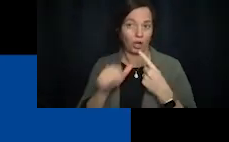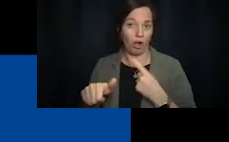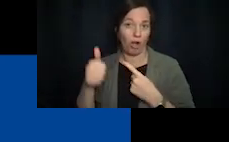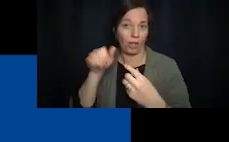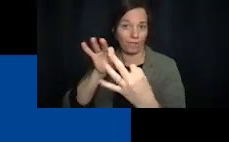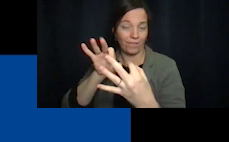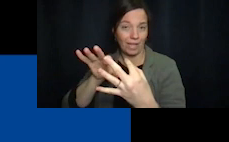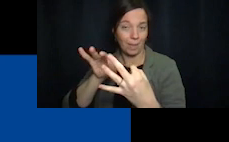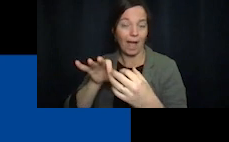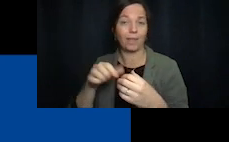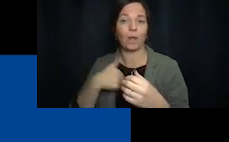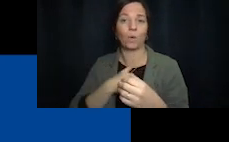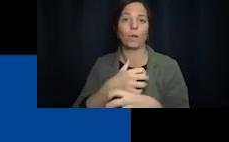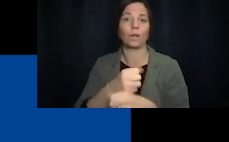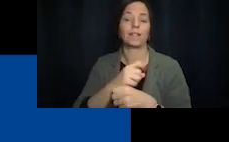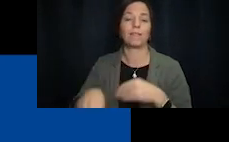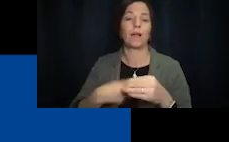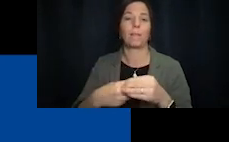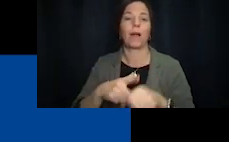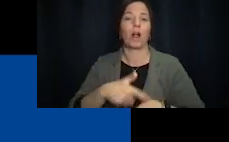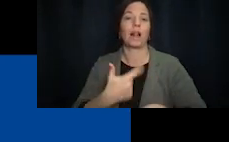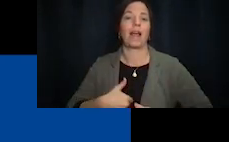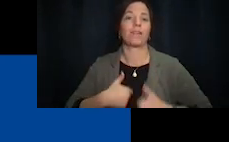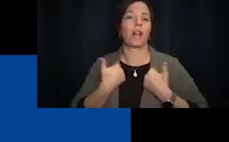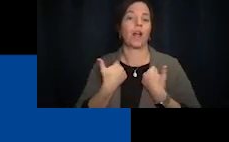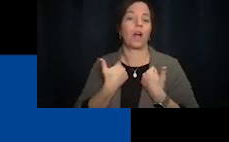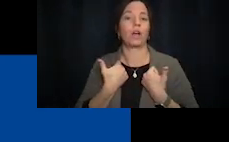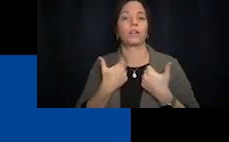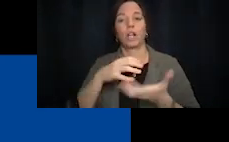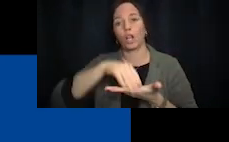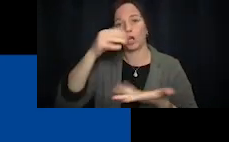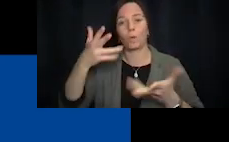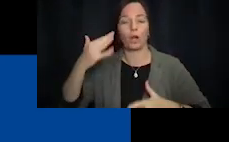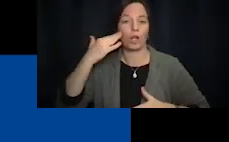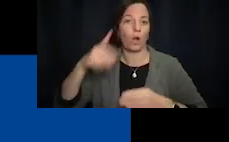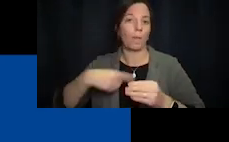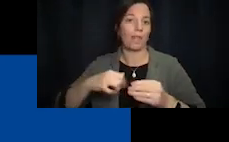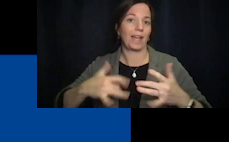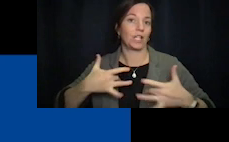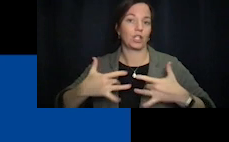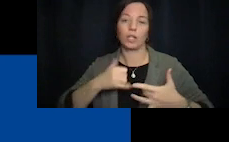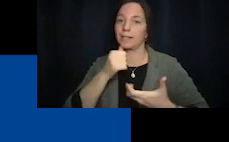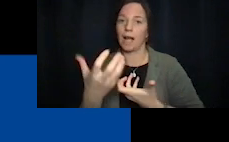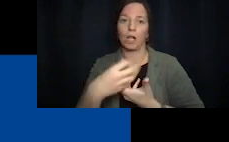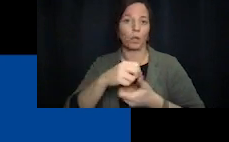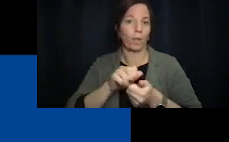been received, particularly around lifelong learning and self-development. We've heard a lot about concerns about that not being included.